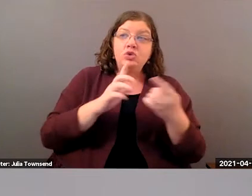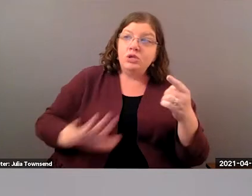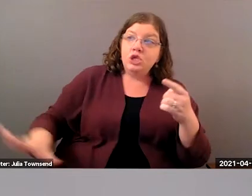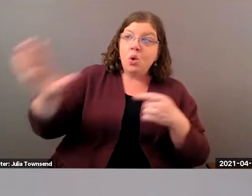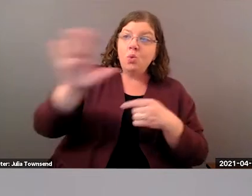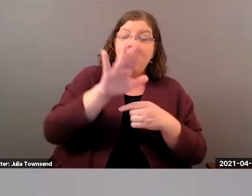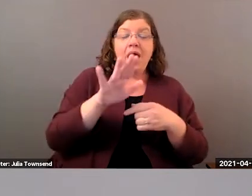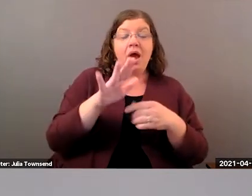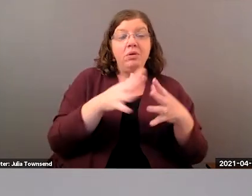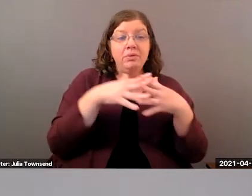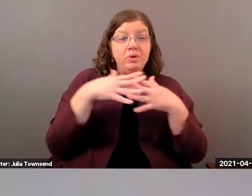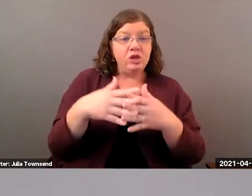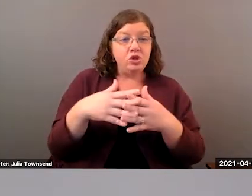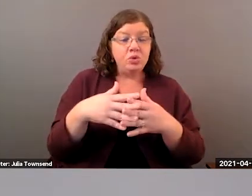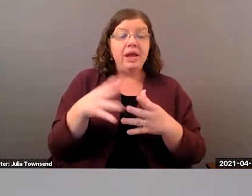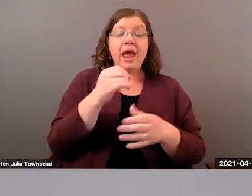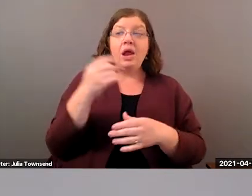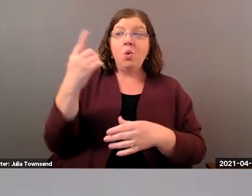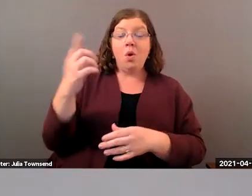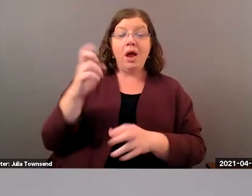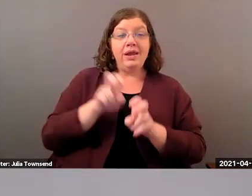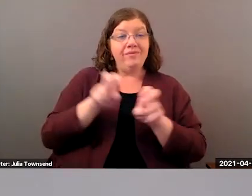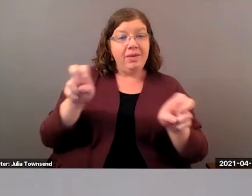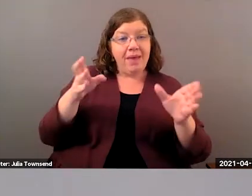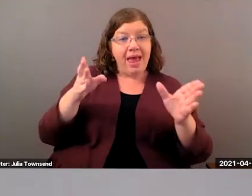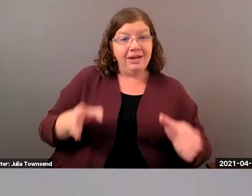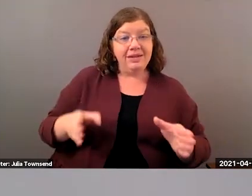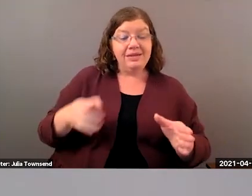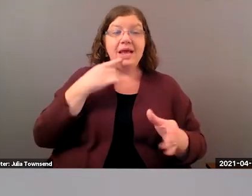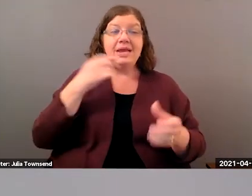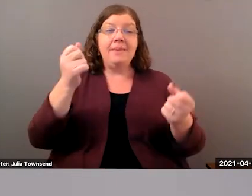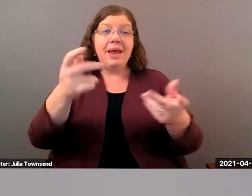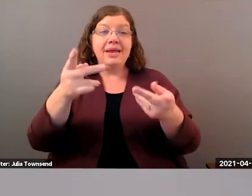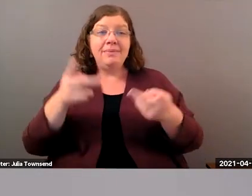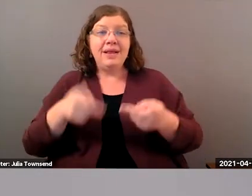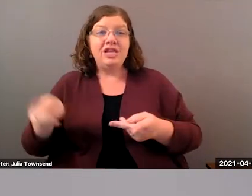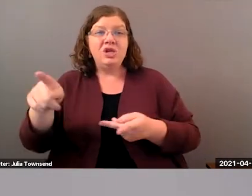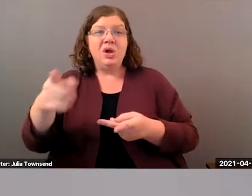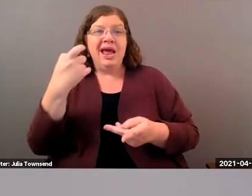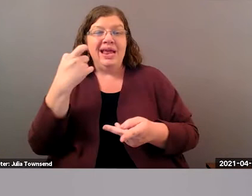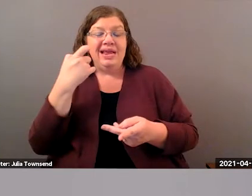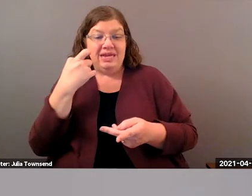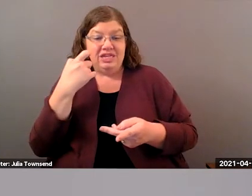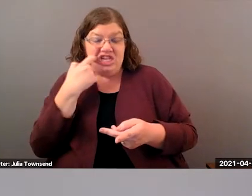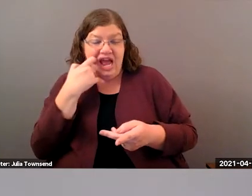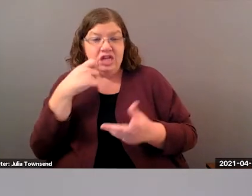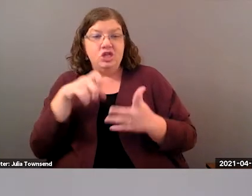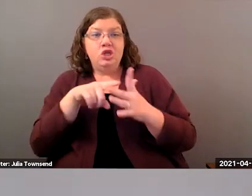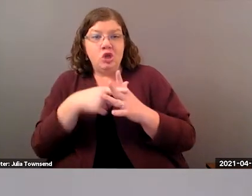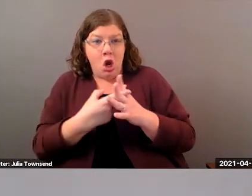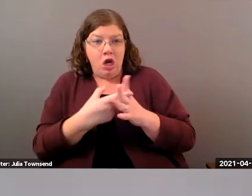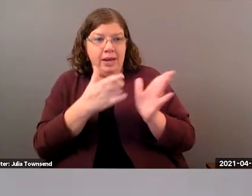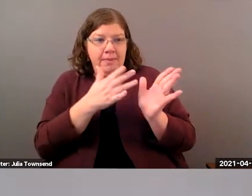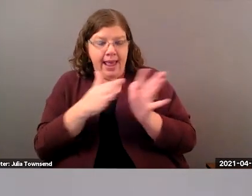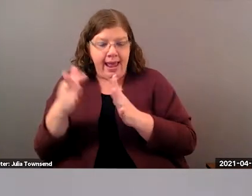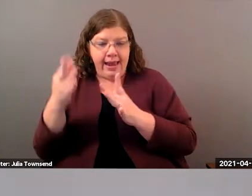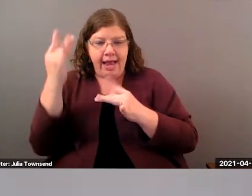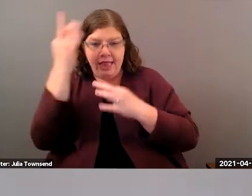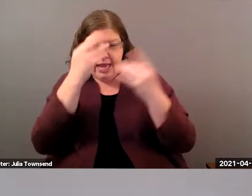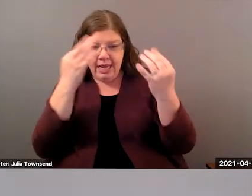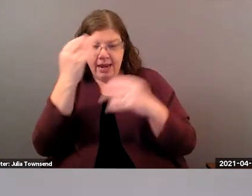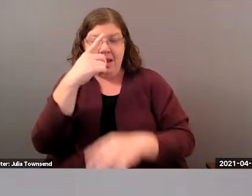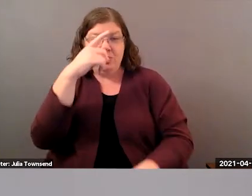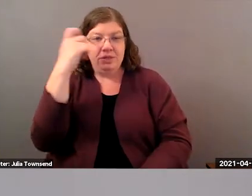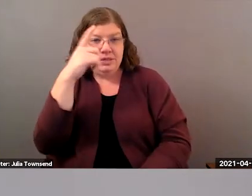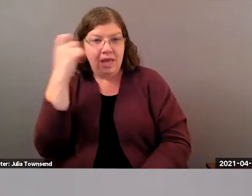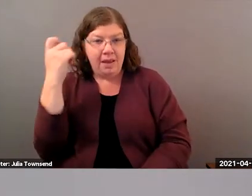And one of the panelists said that a lot of places are just getting around to planning and thinking about the summer. And